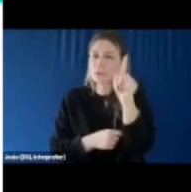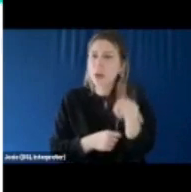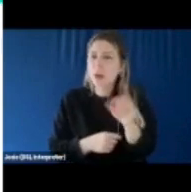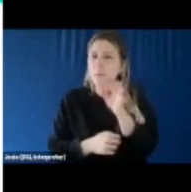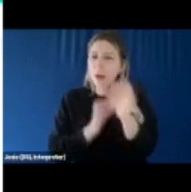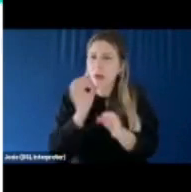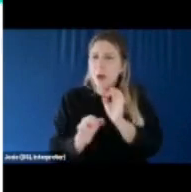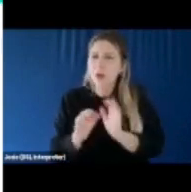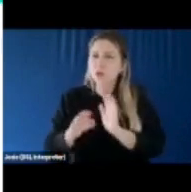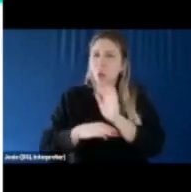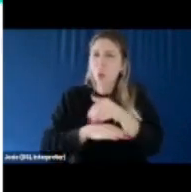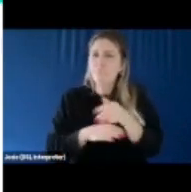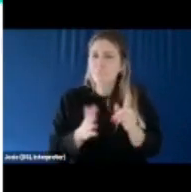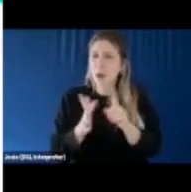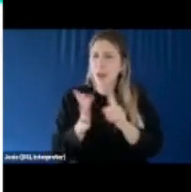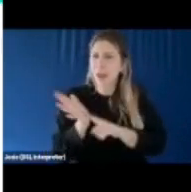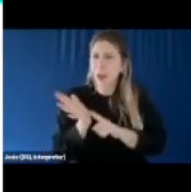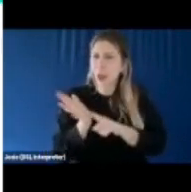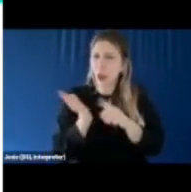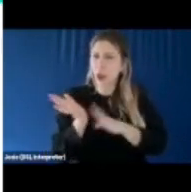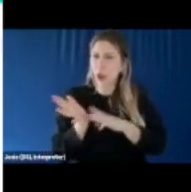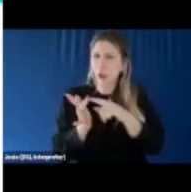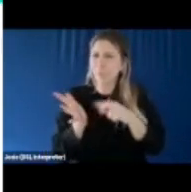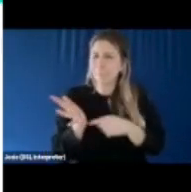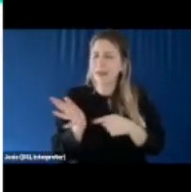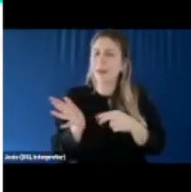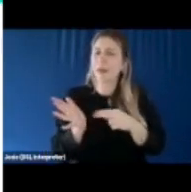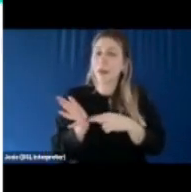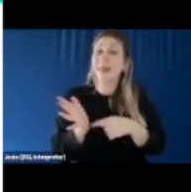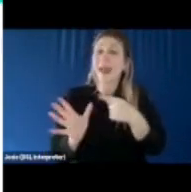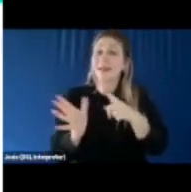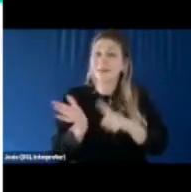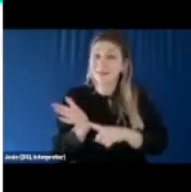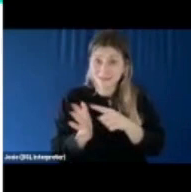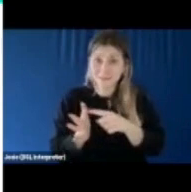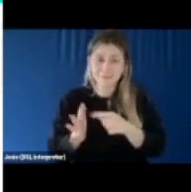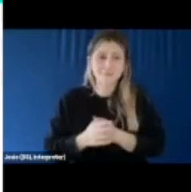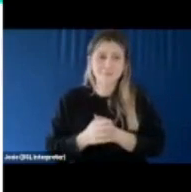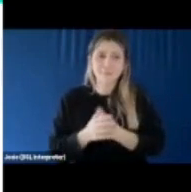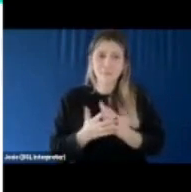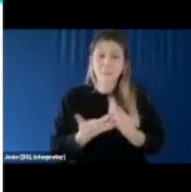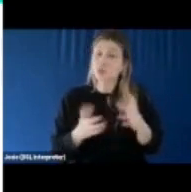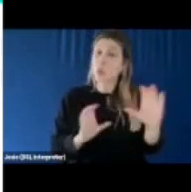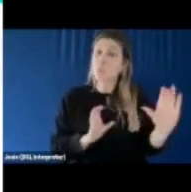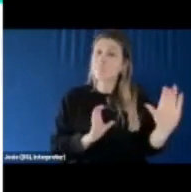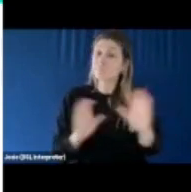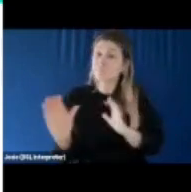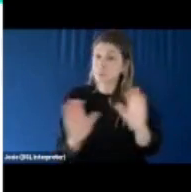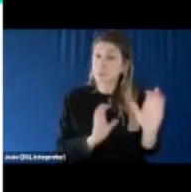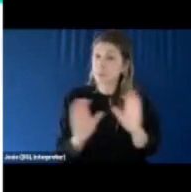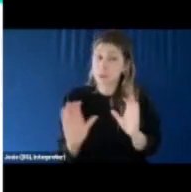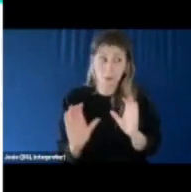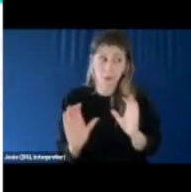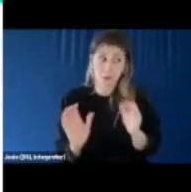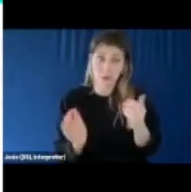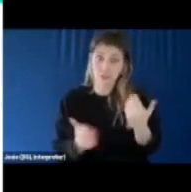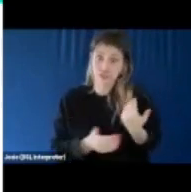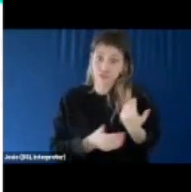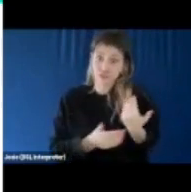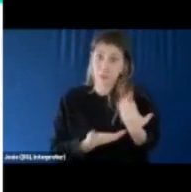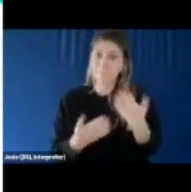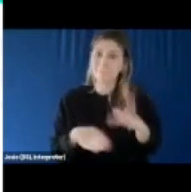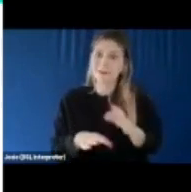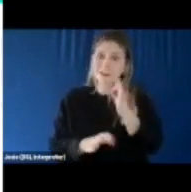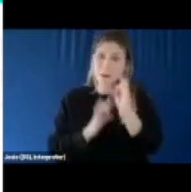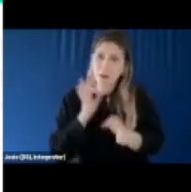example. So funders, including Arts Council England, are now asking demographic questions in more depth than previously may have